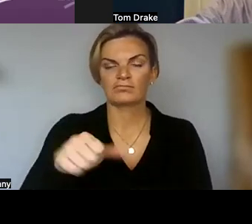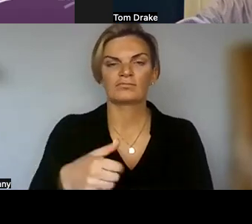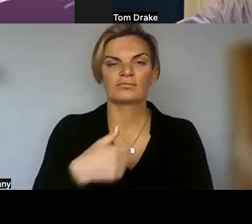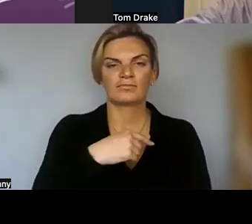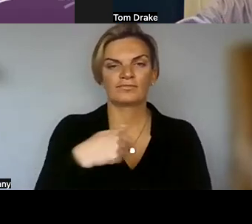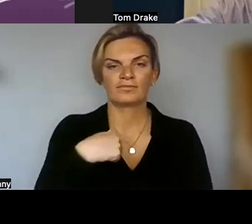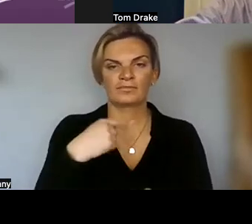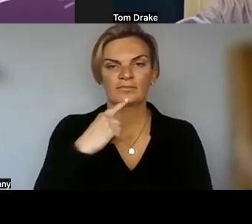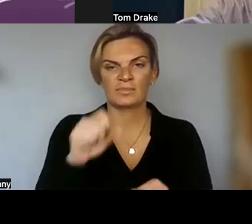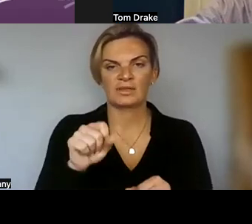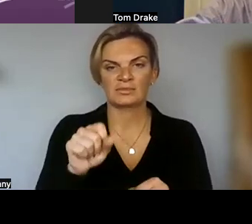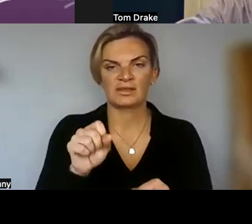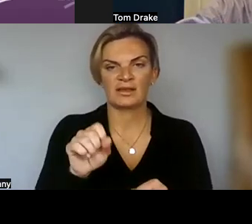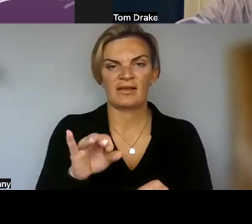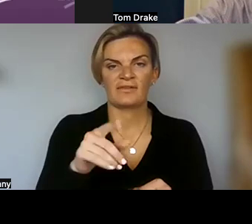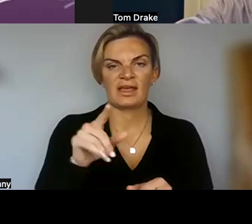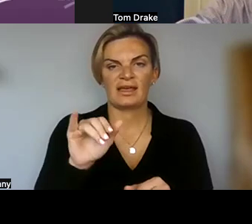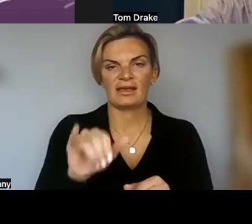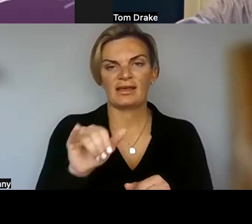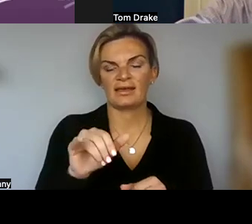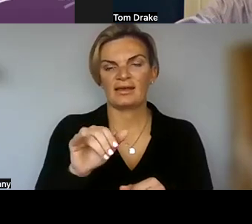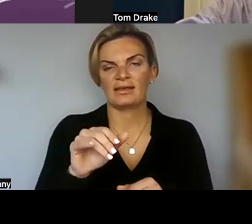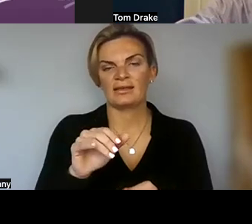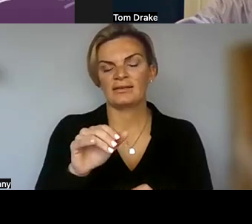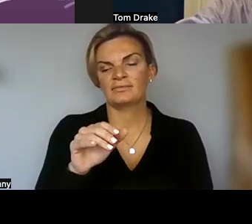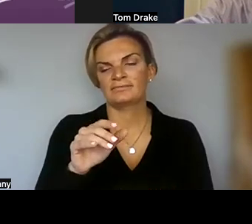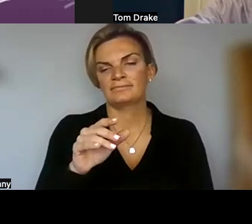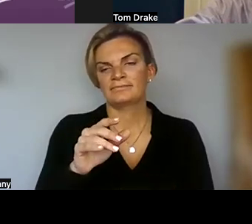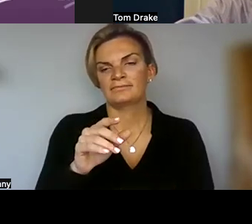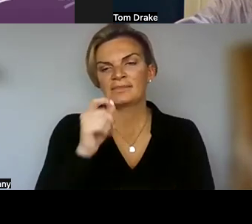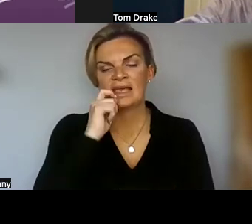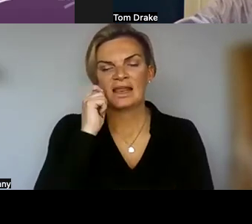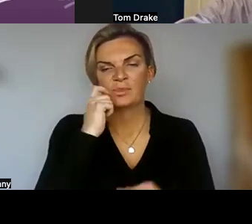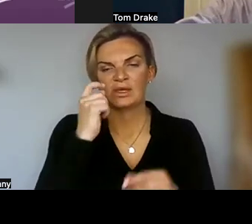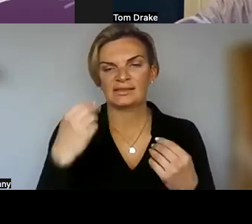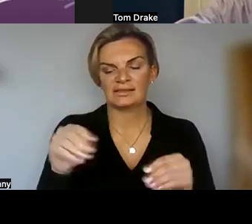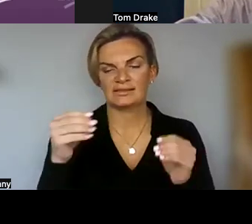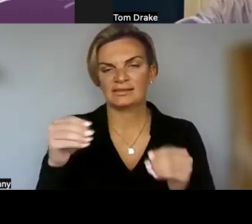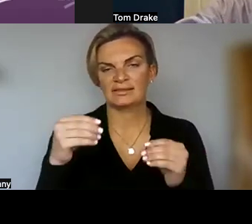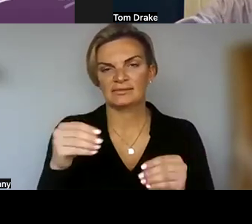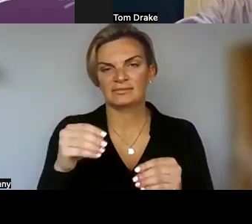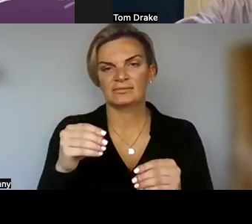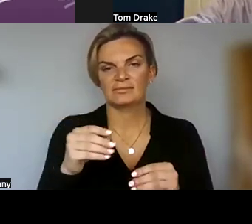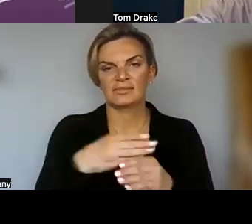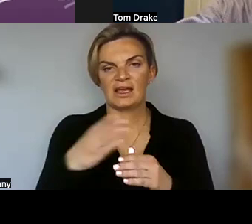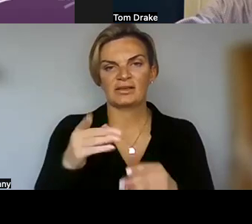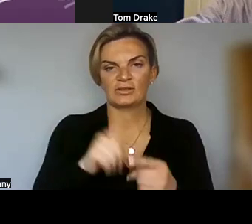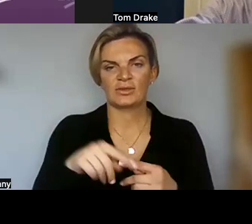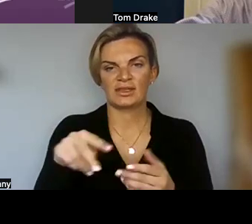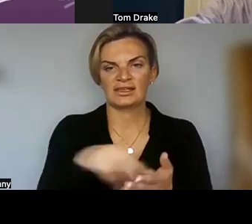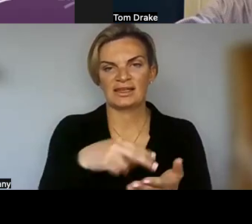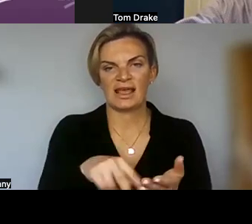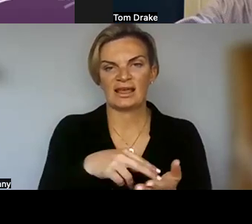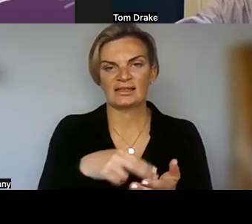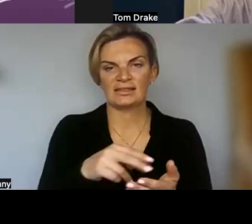there's the possibility of a cannabis store going in right across from our community center, next to the dance studio where my son takes dance,